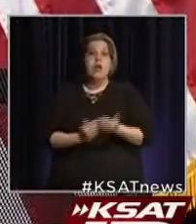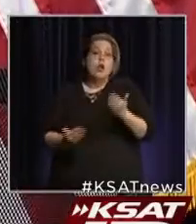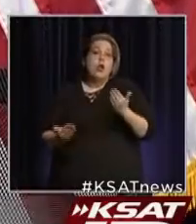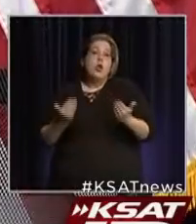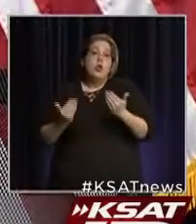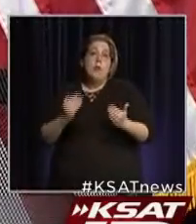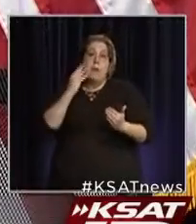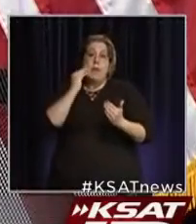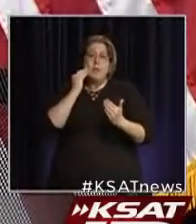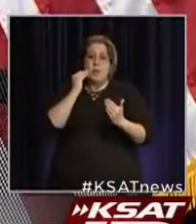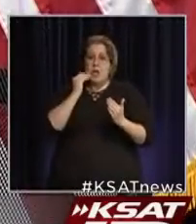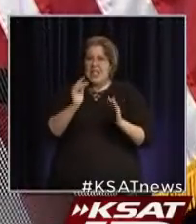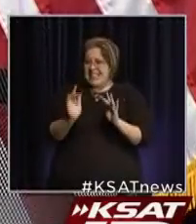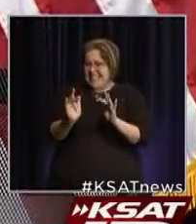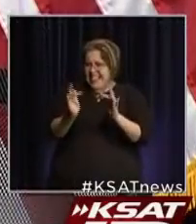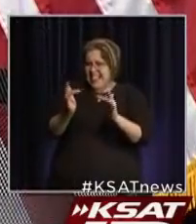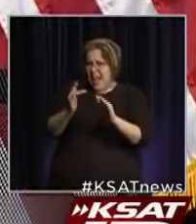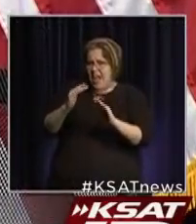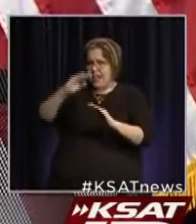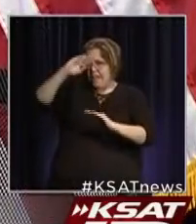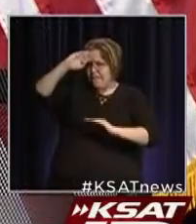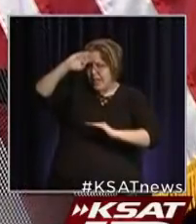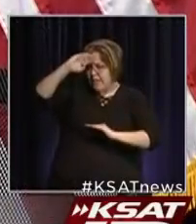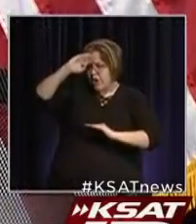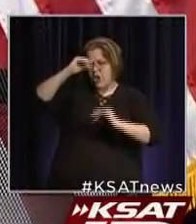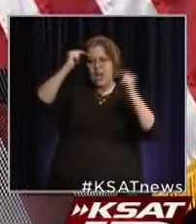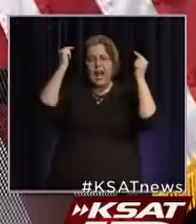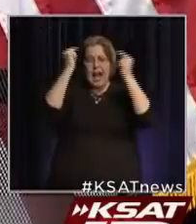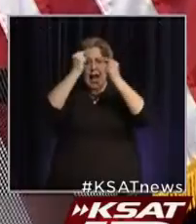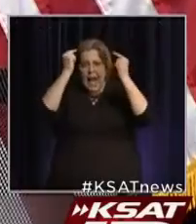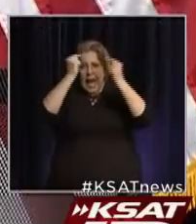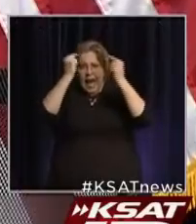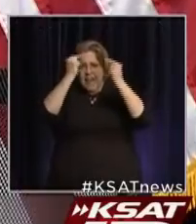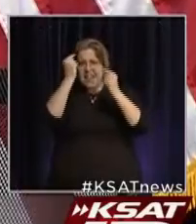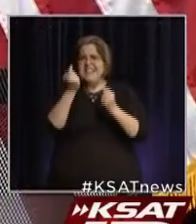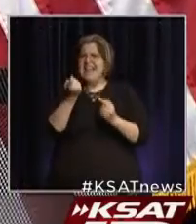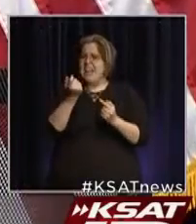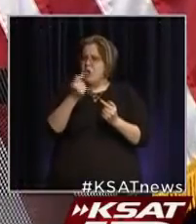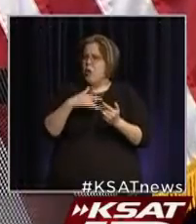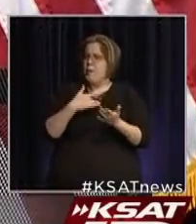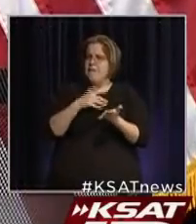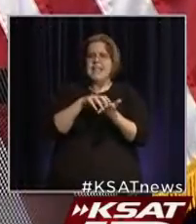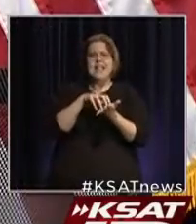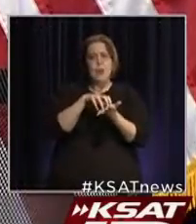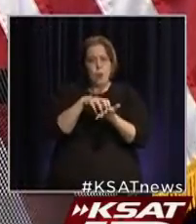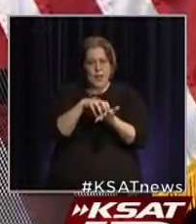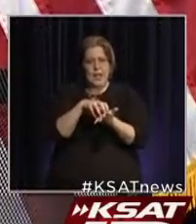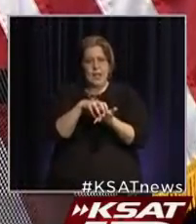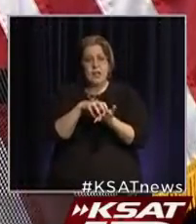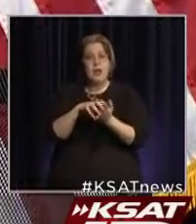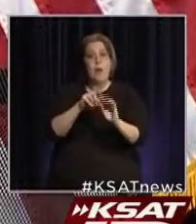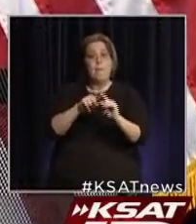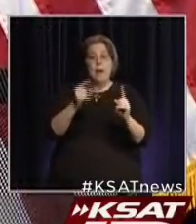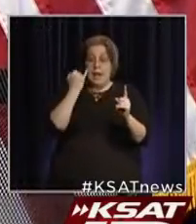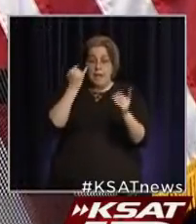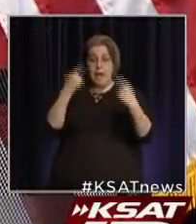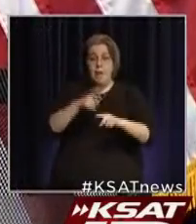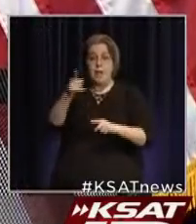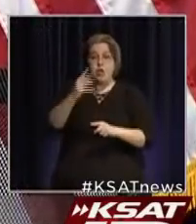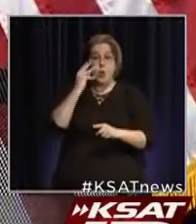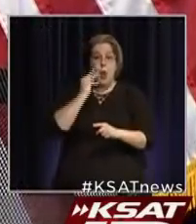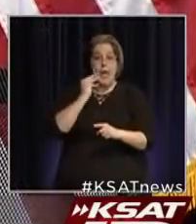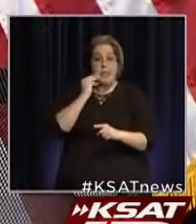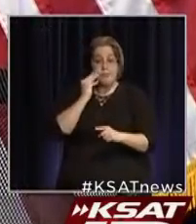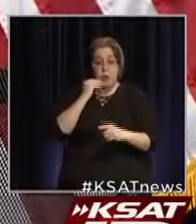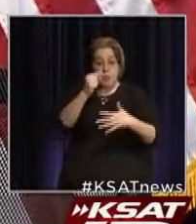have low-grade fever, headache, generalized weakness. But if you experience symptoms